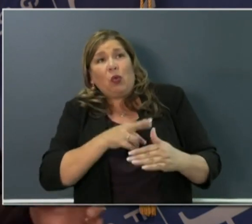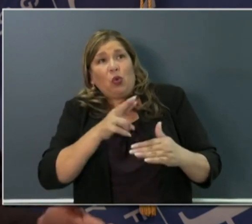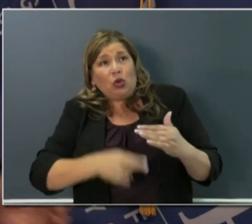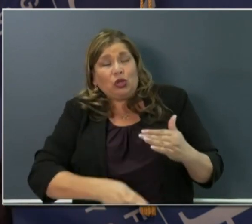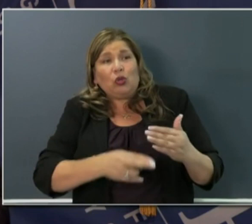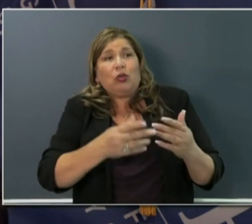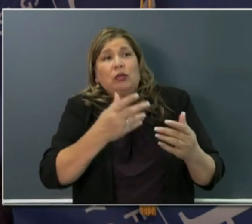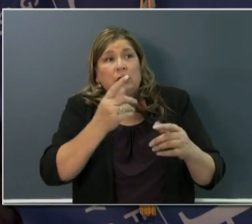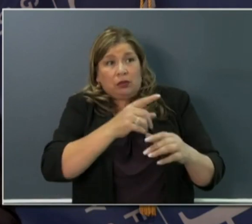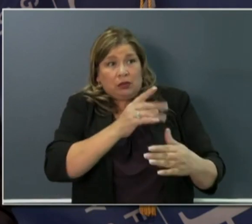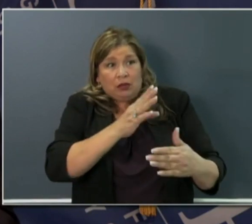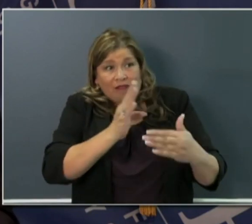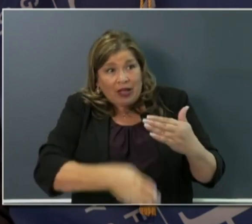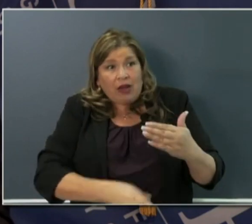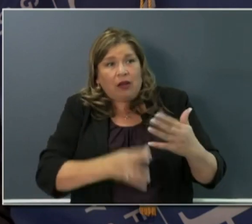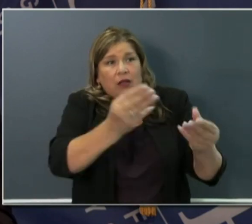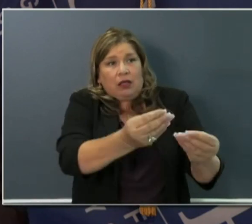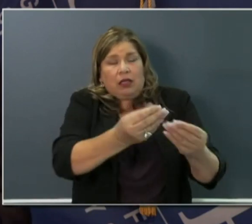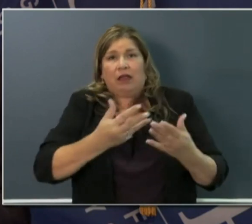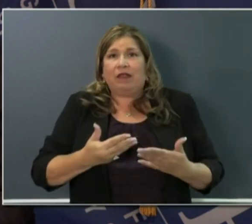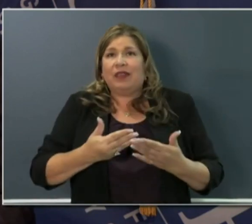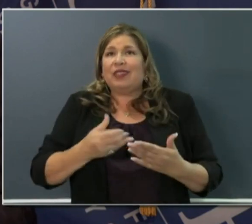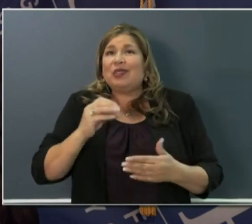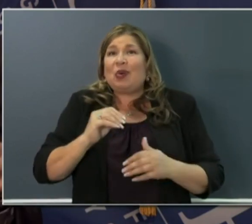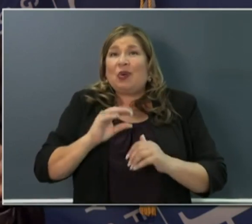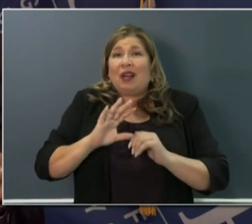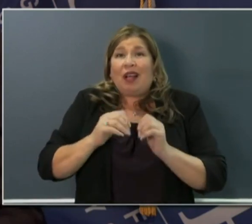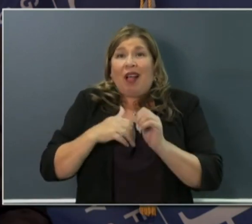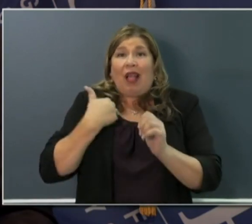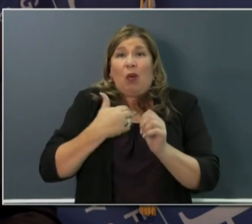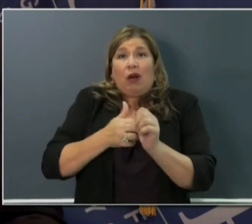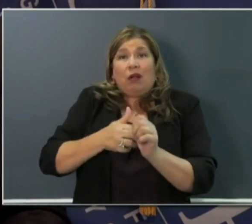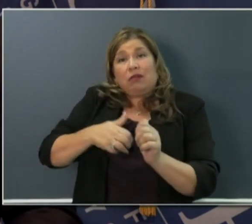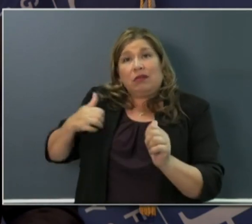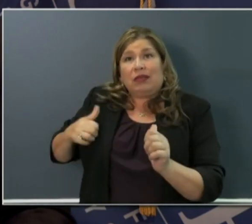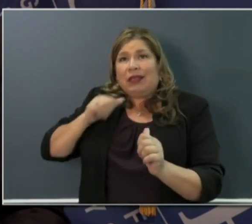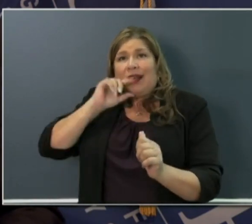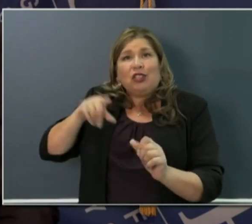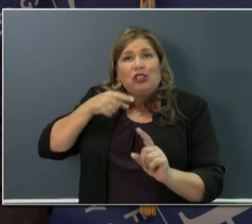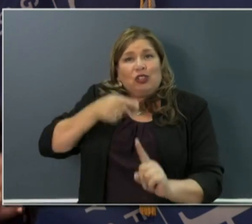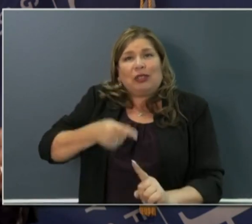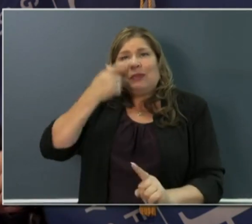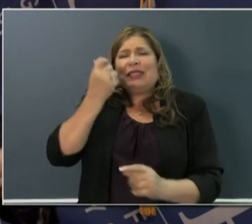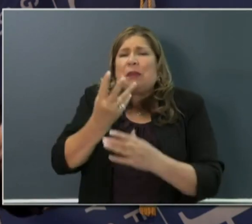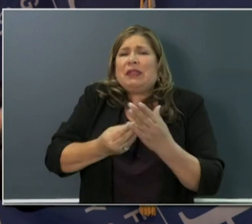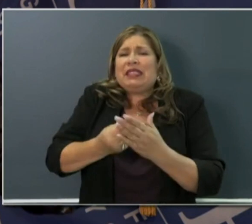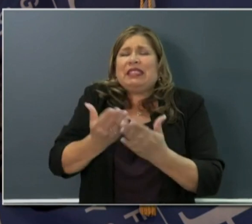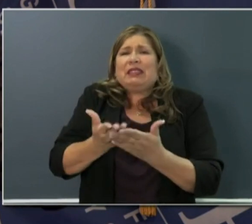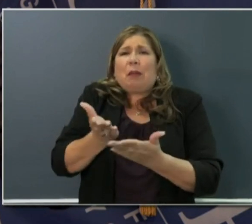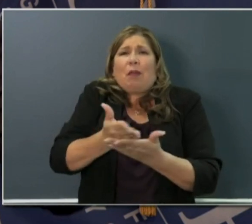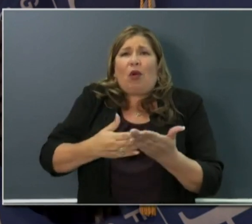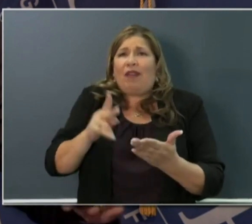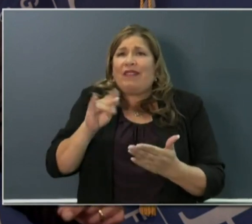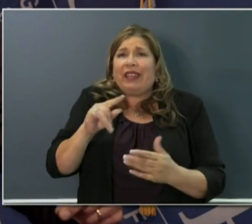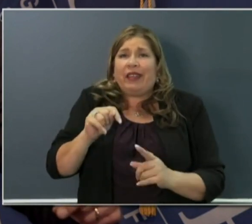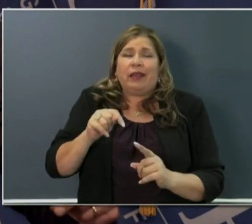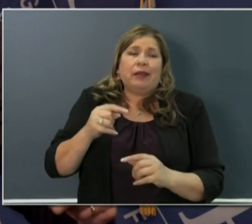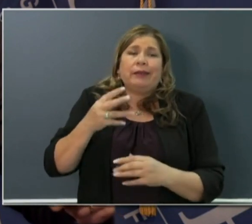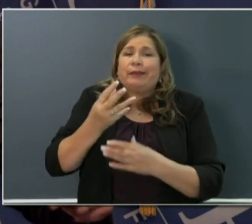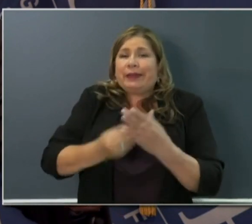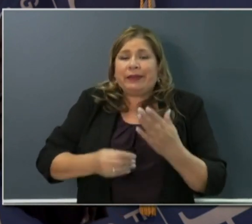finalized. The backlog now is not just on reagents and RNA extraction kits and on the swabs